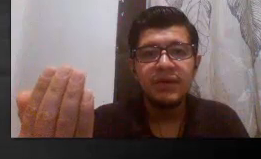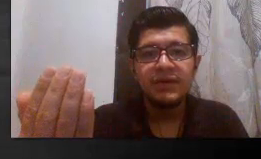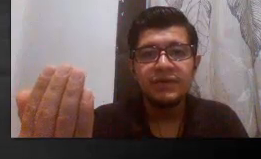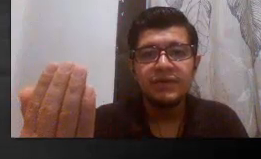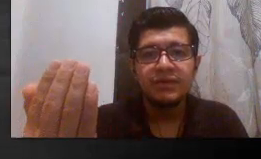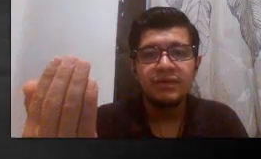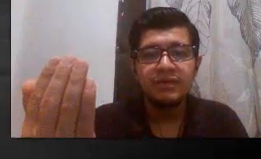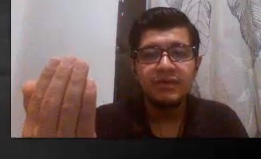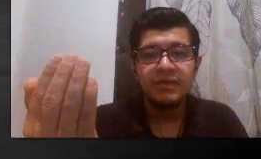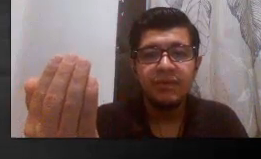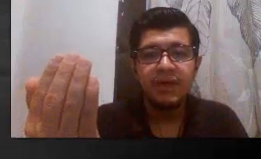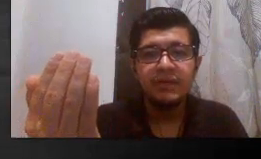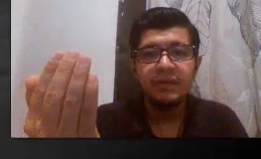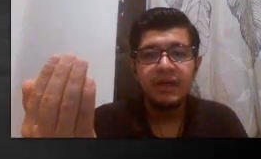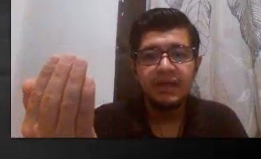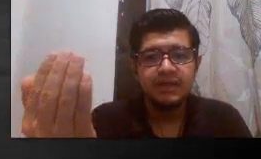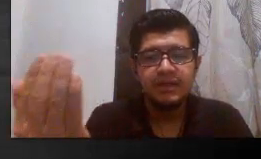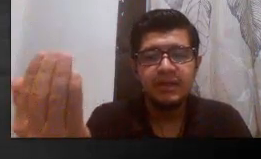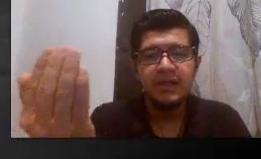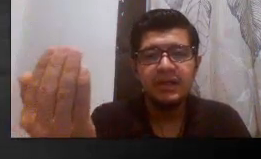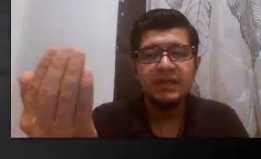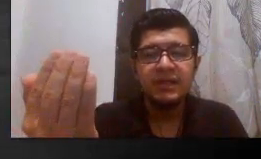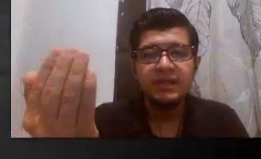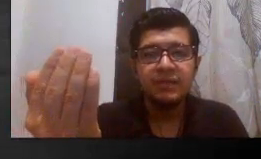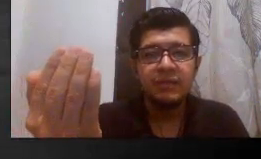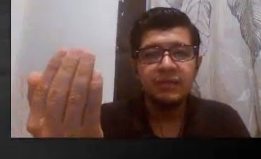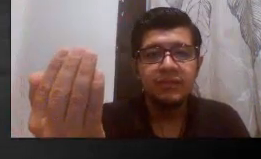the major part of the body is the hand